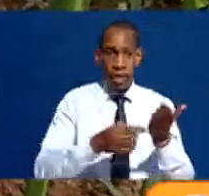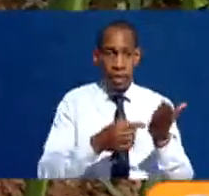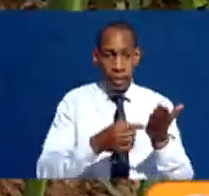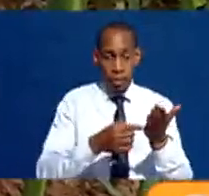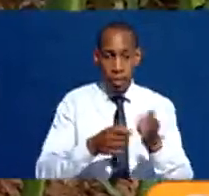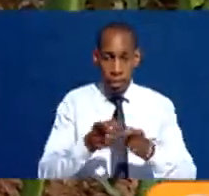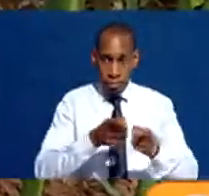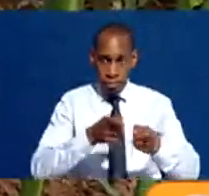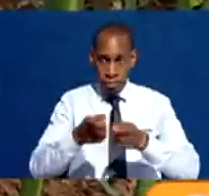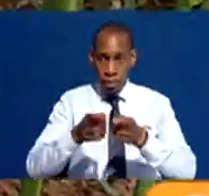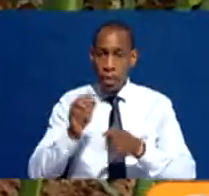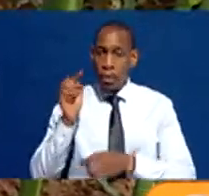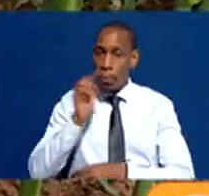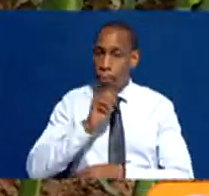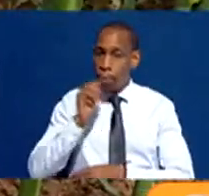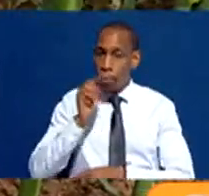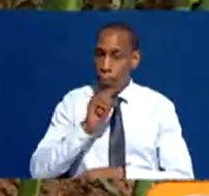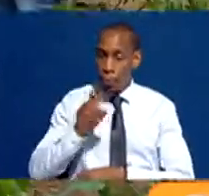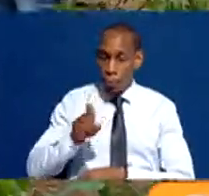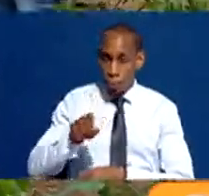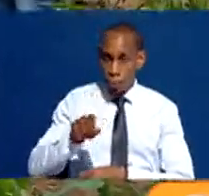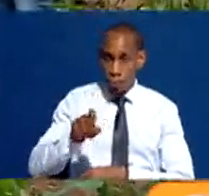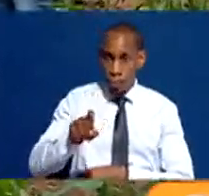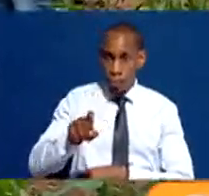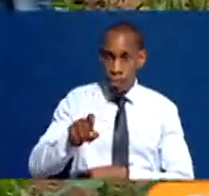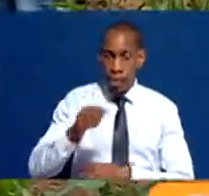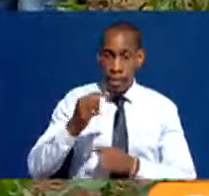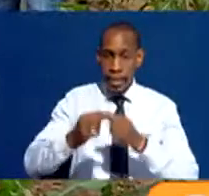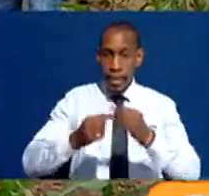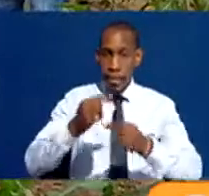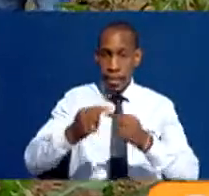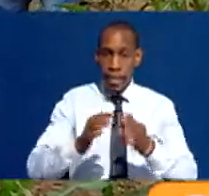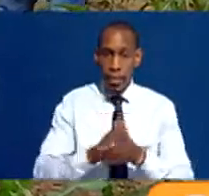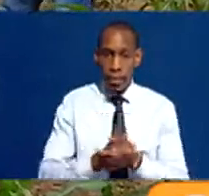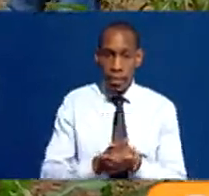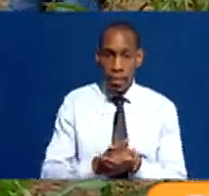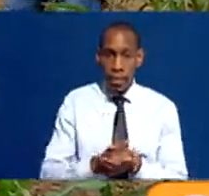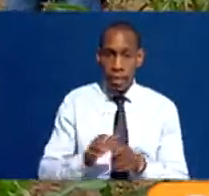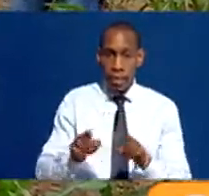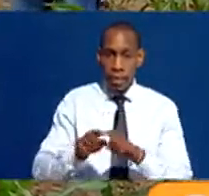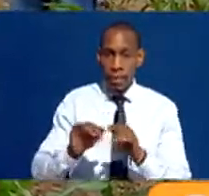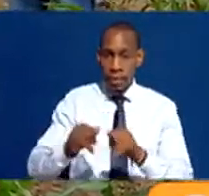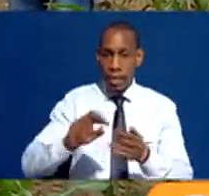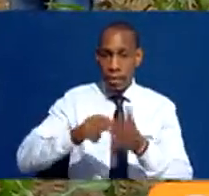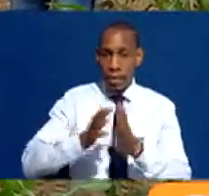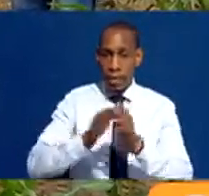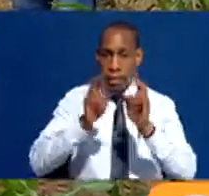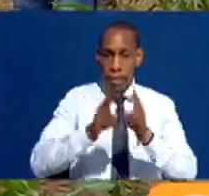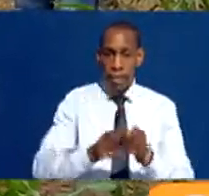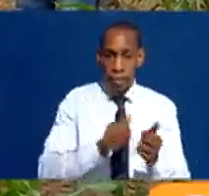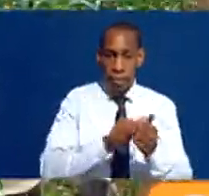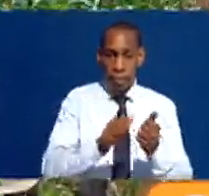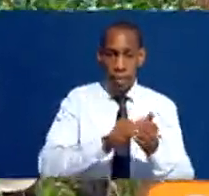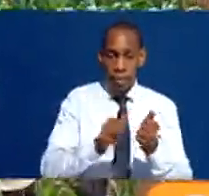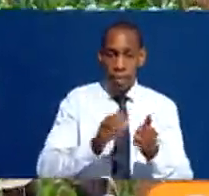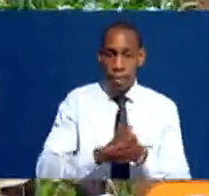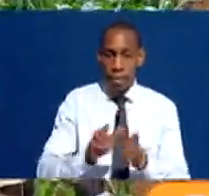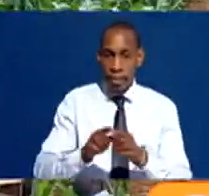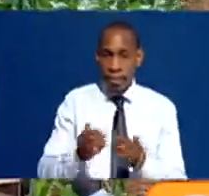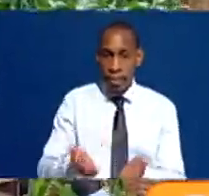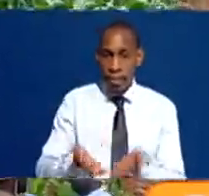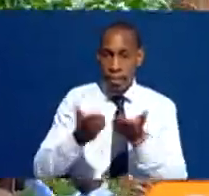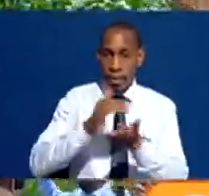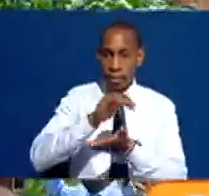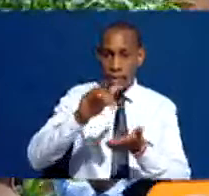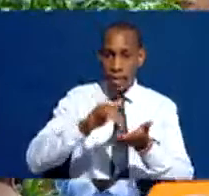to control the devastating fall armyworm are in the offing. The project is fronted by the International Maize and Wheat Improvement